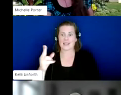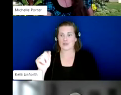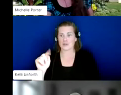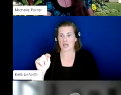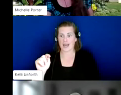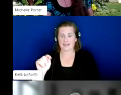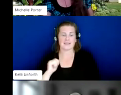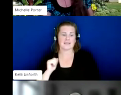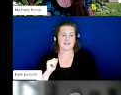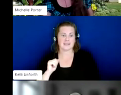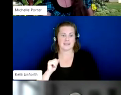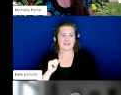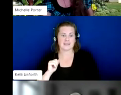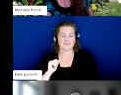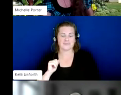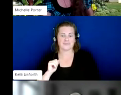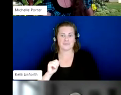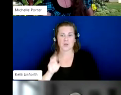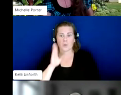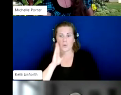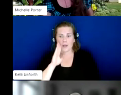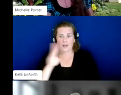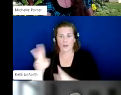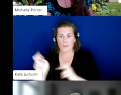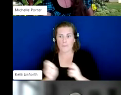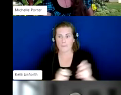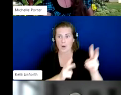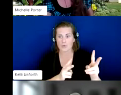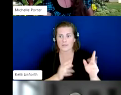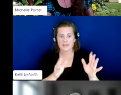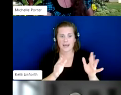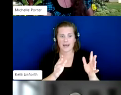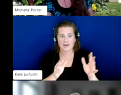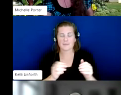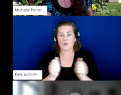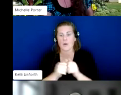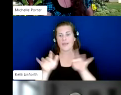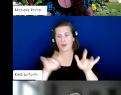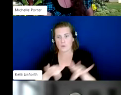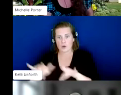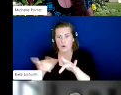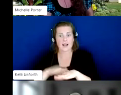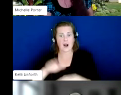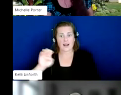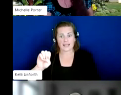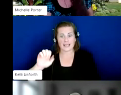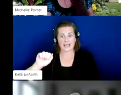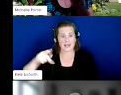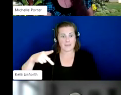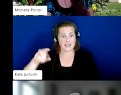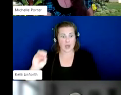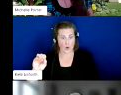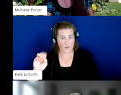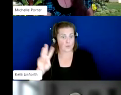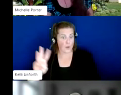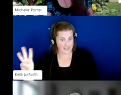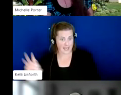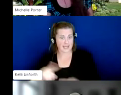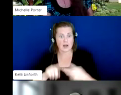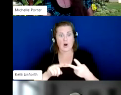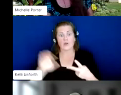will post those along with the recording on EAPO's site, as well as the Canadian